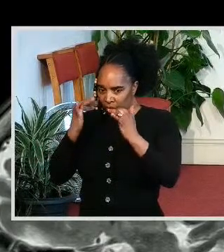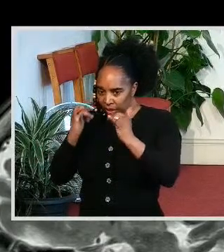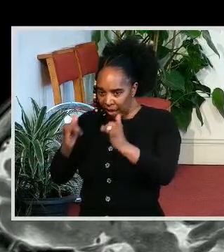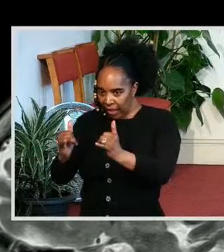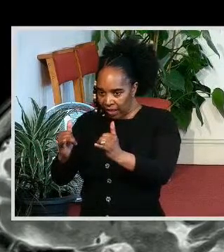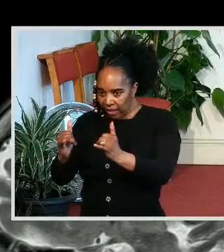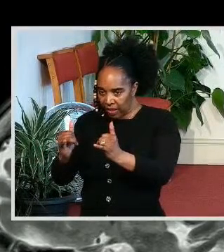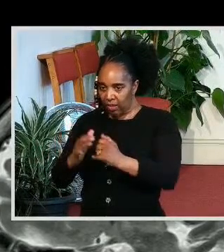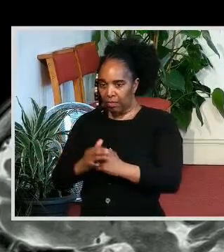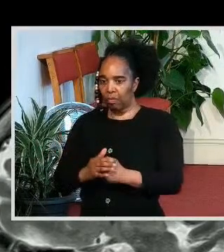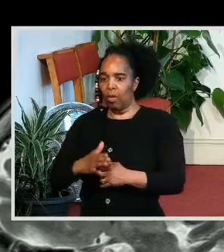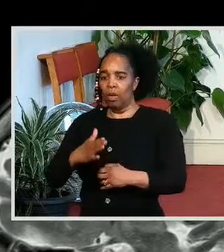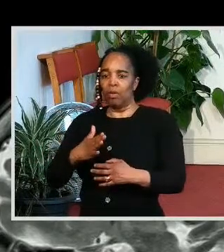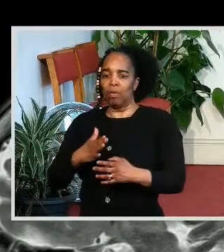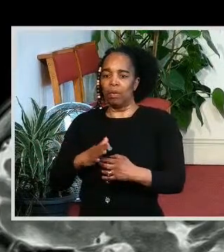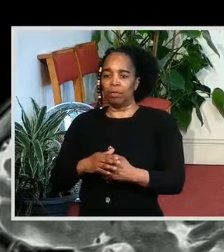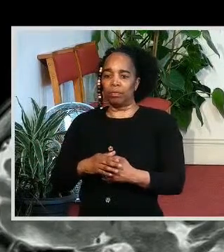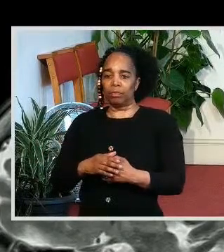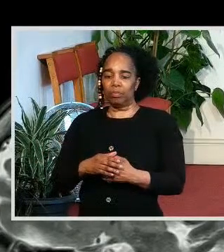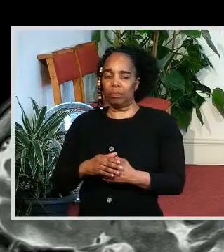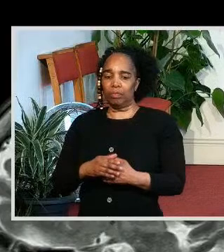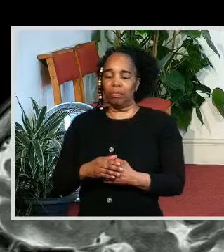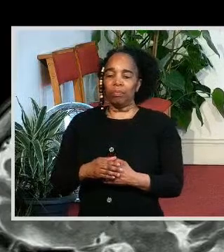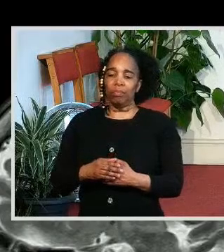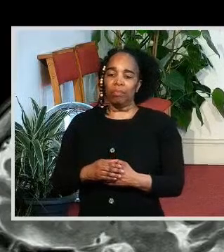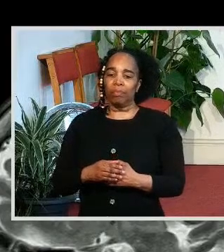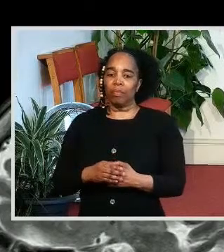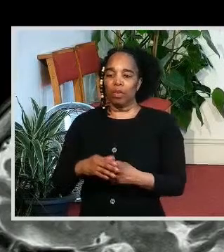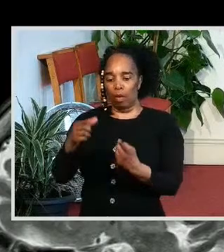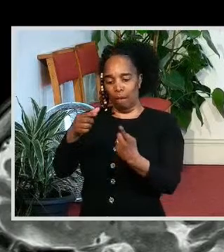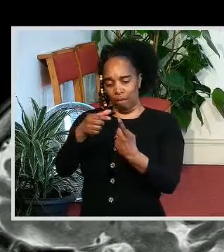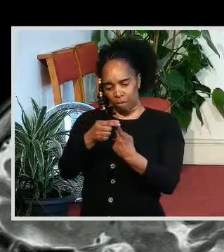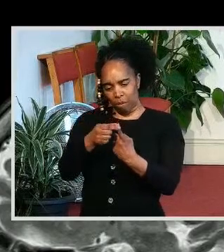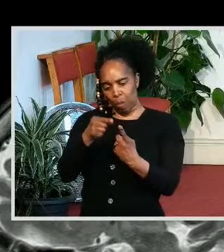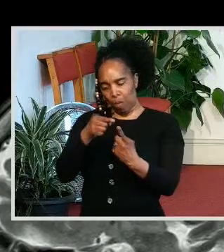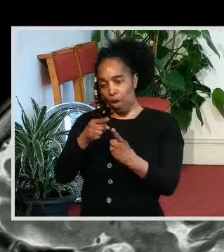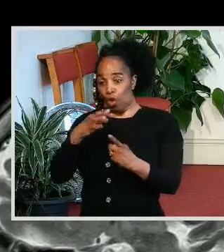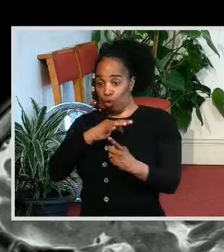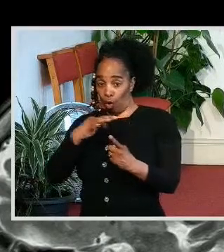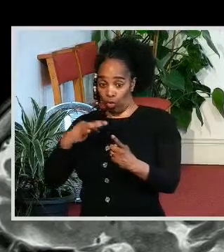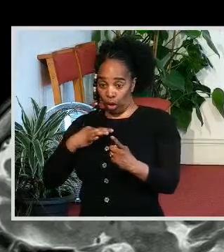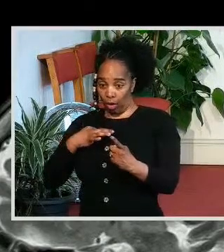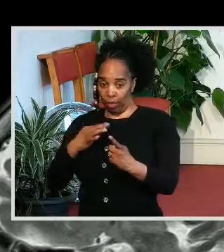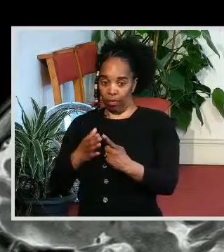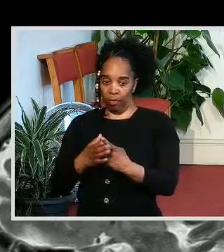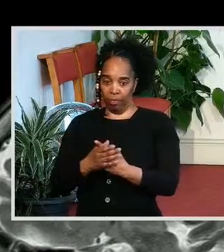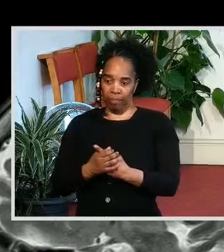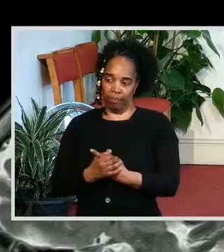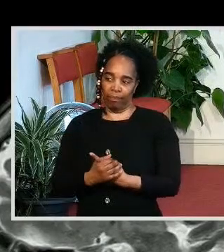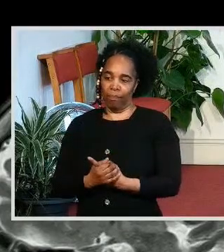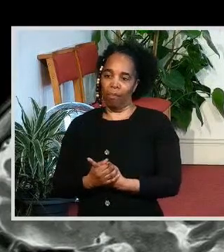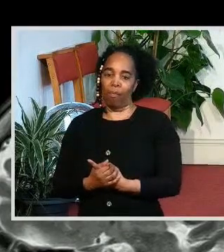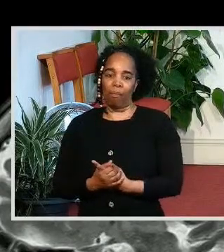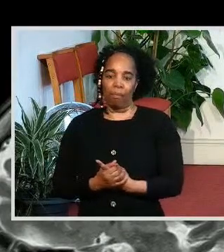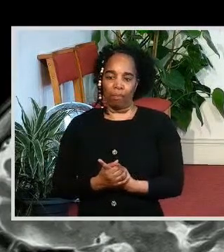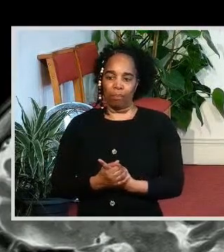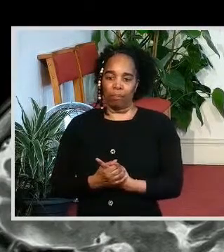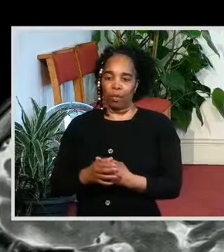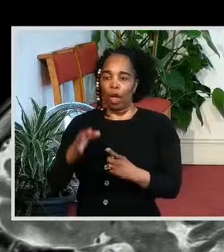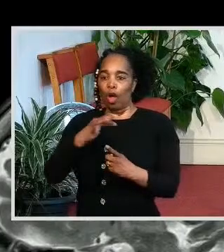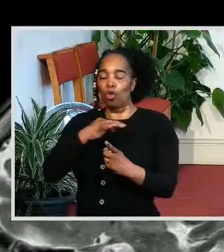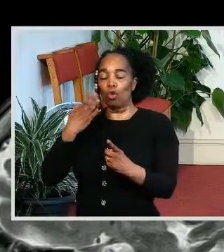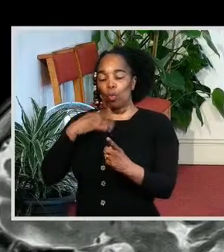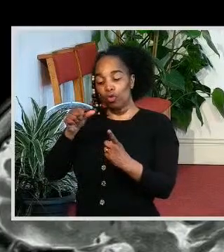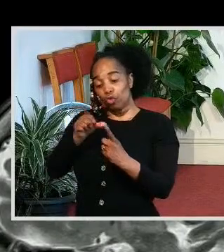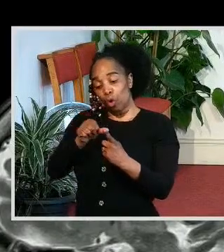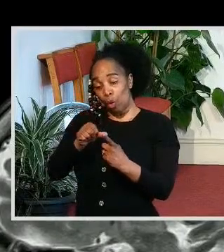So first, we want to make sure, is this dementia or not? So looking at the common things that can cause a memory decline.